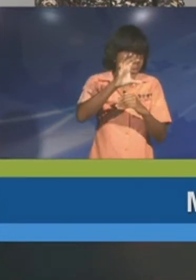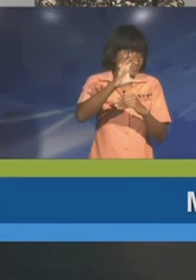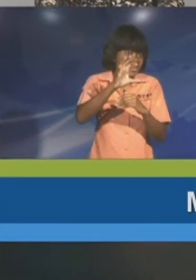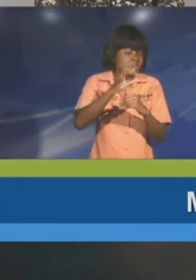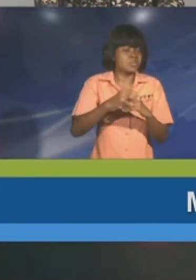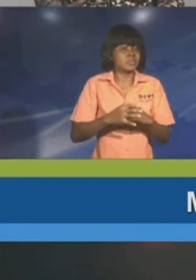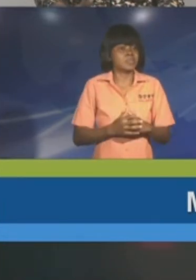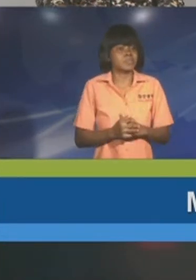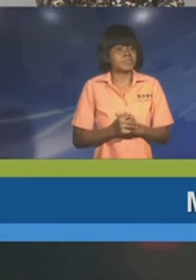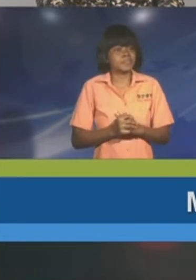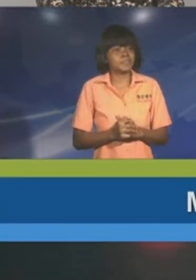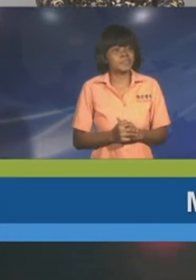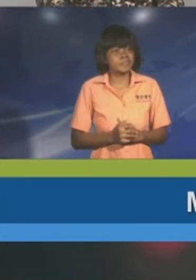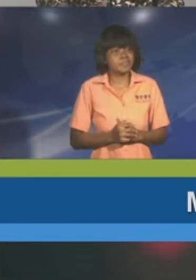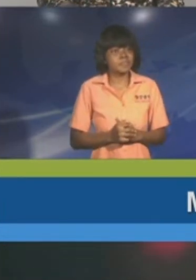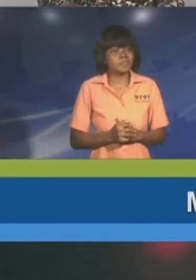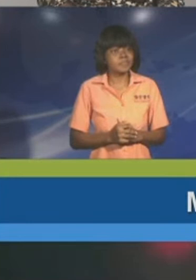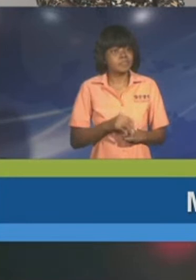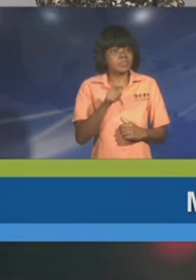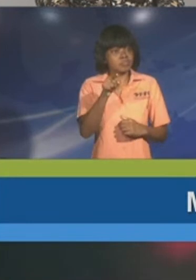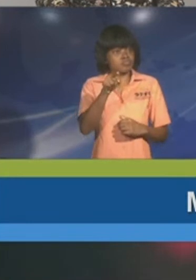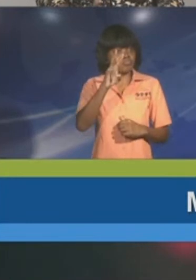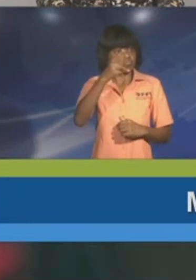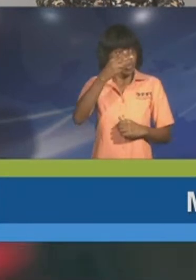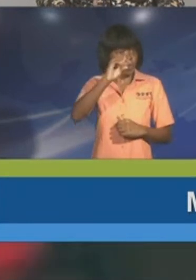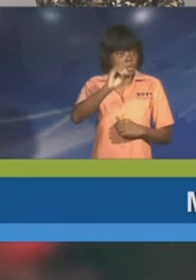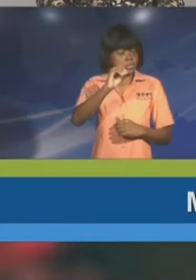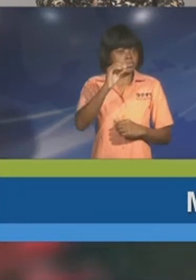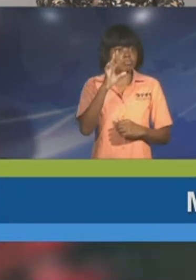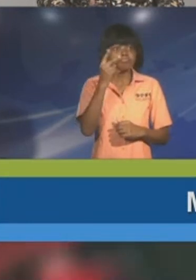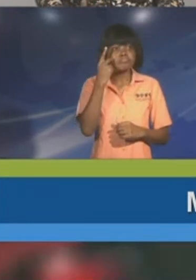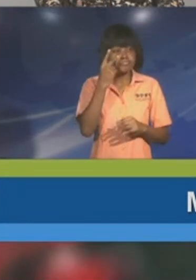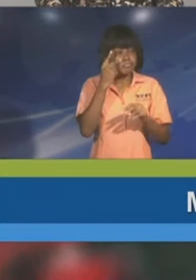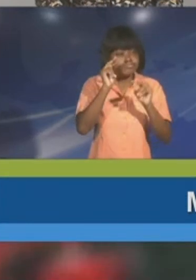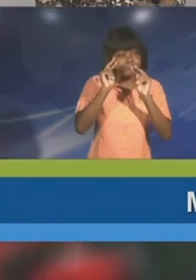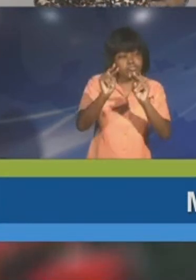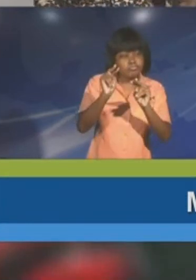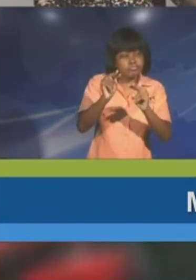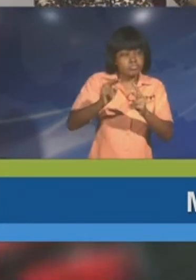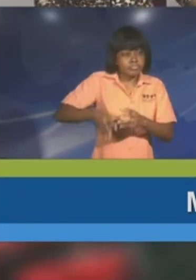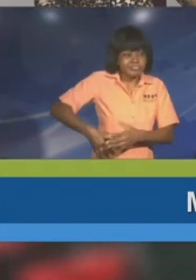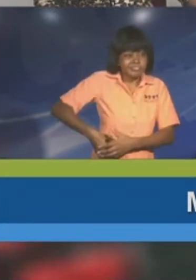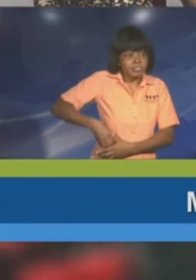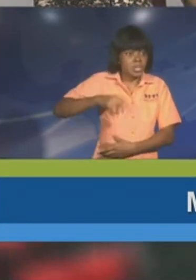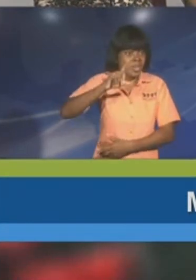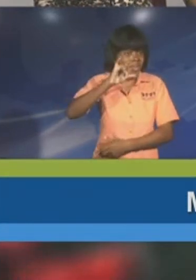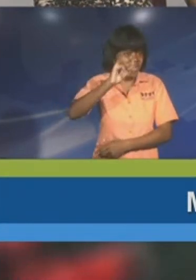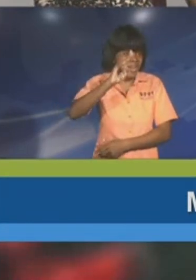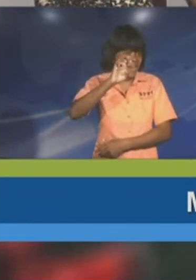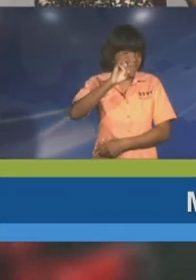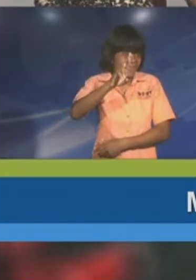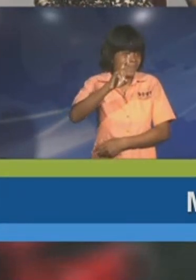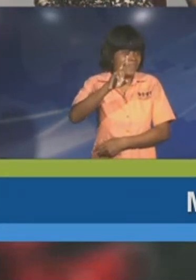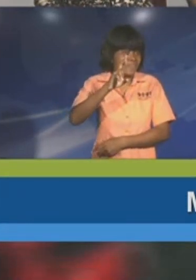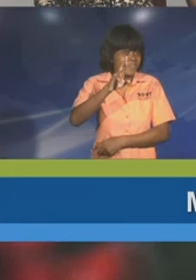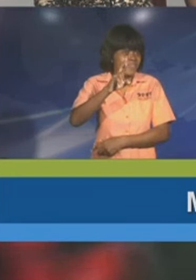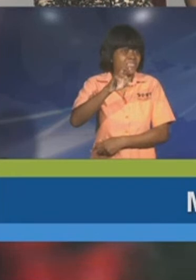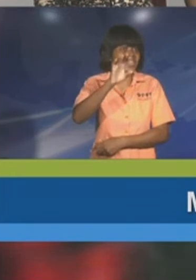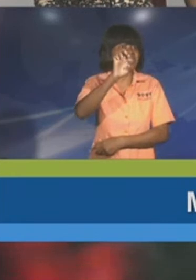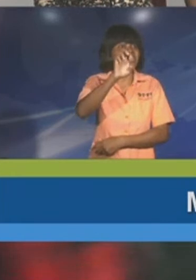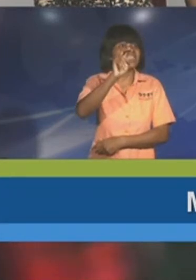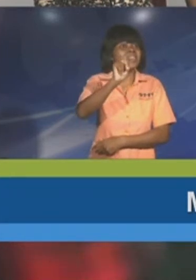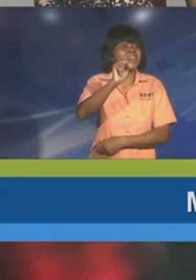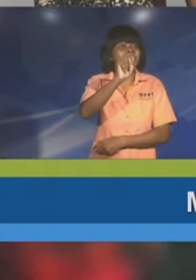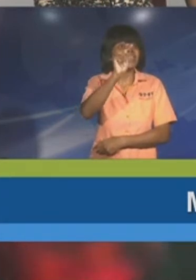WHO case definition, they've been looking for all these liver enzyme values above 500. And what's the cause? Actually, the